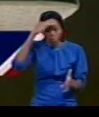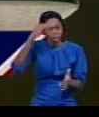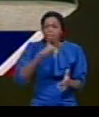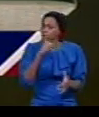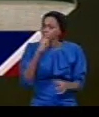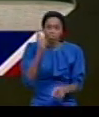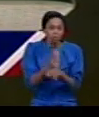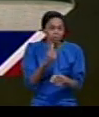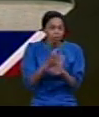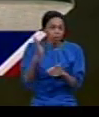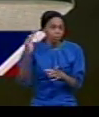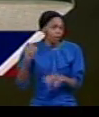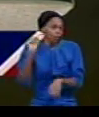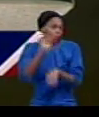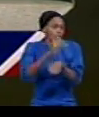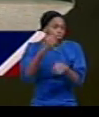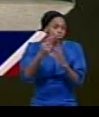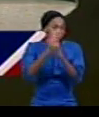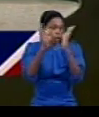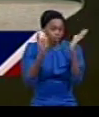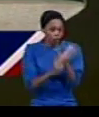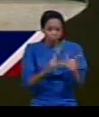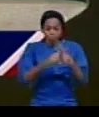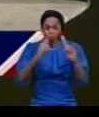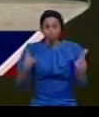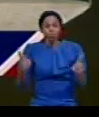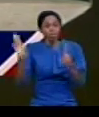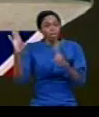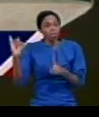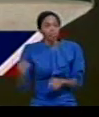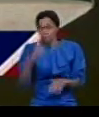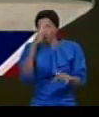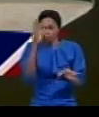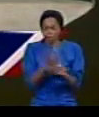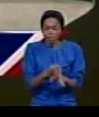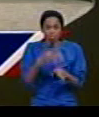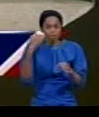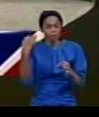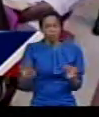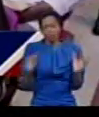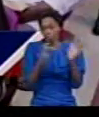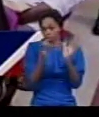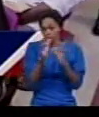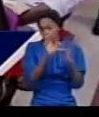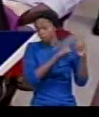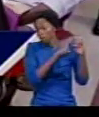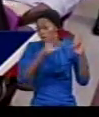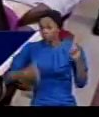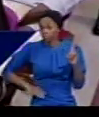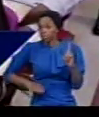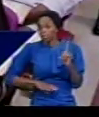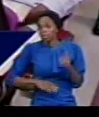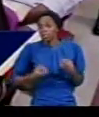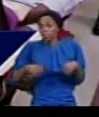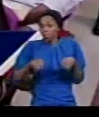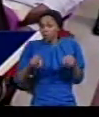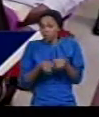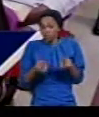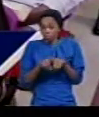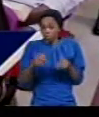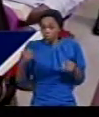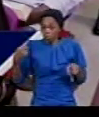the law, but by the faith of Jesus Christ. Even we